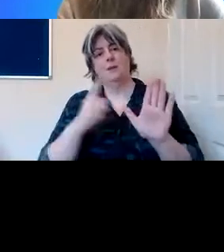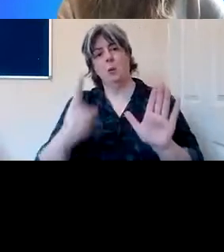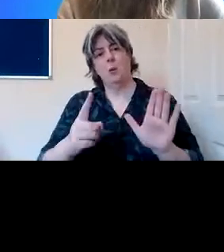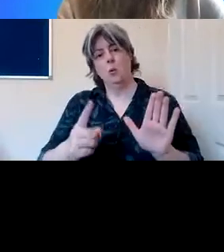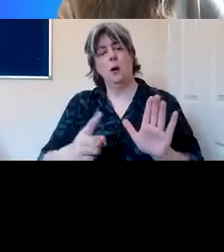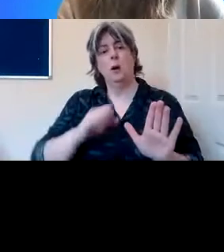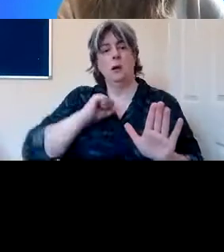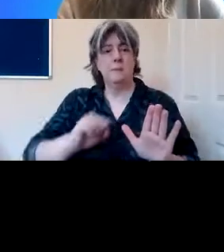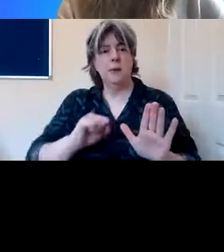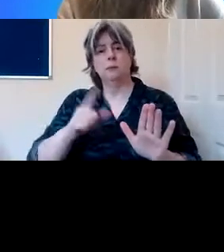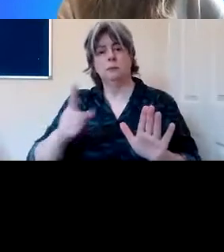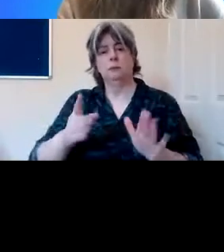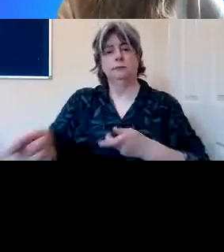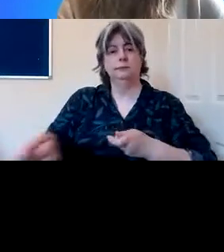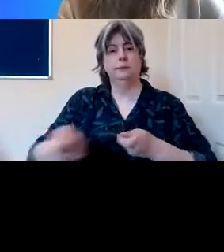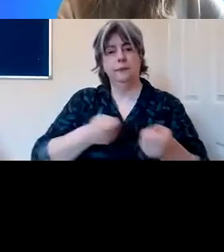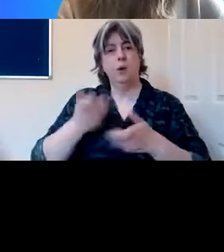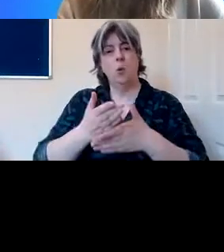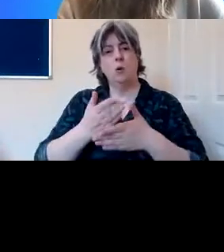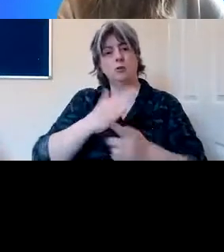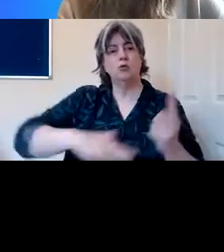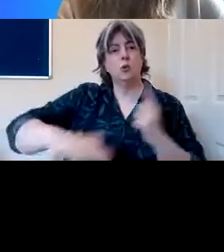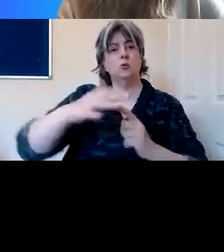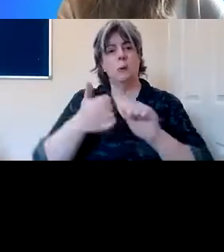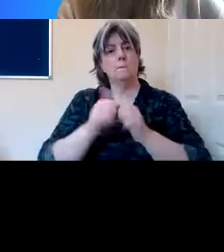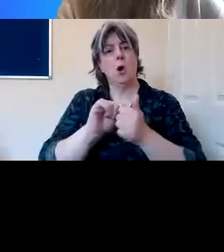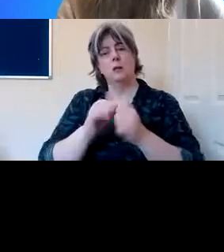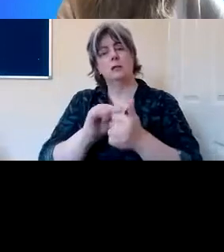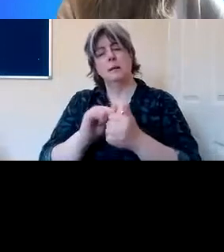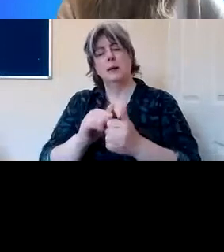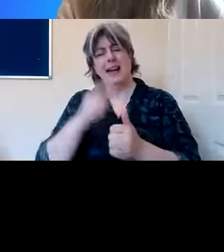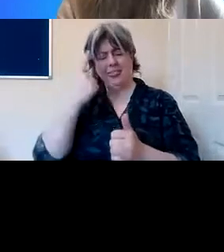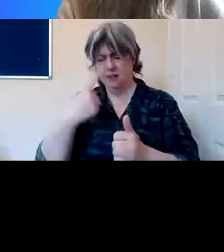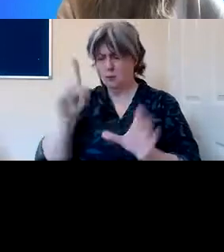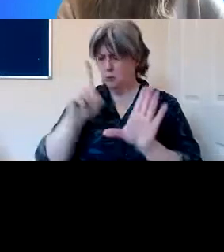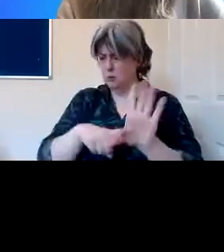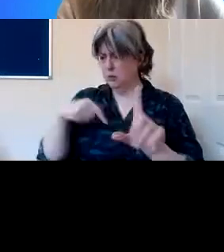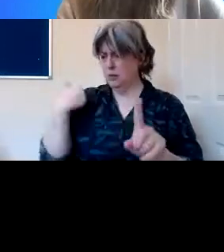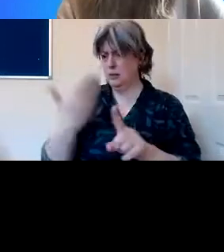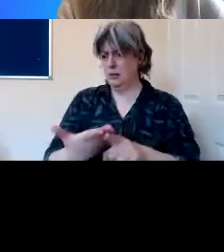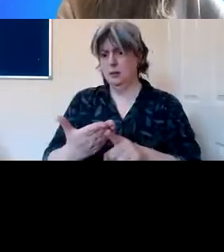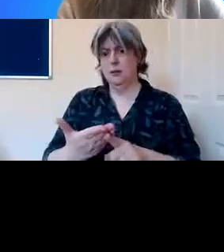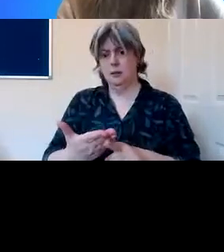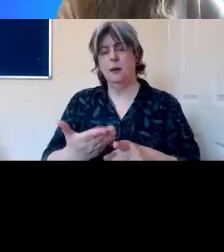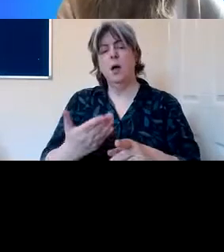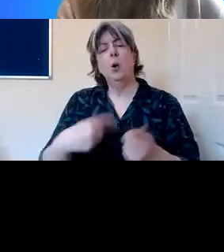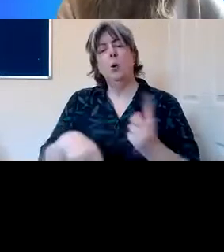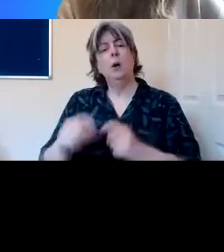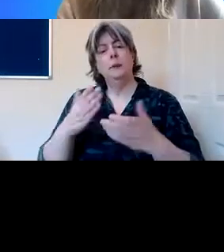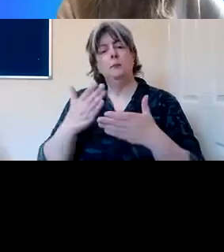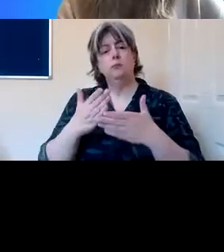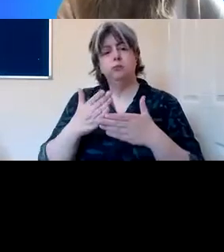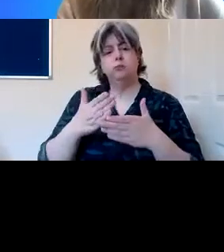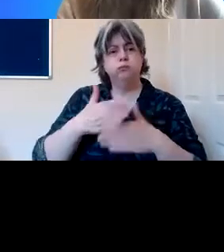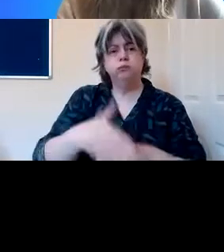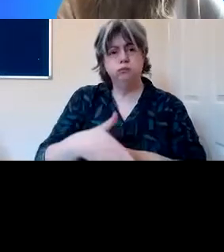social partnership. We have a social partnership bill. And I think over the last year, and I hope Laura would acknowledge, we have worked extremely